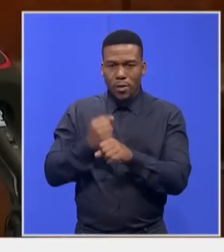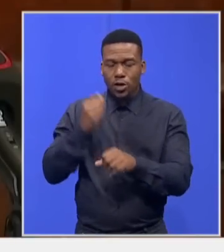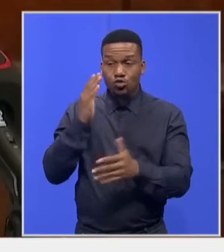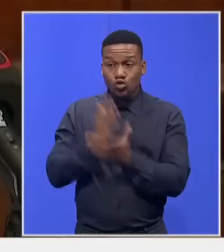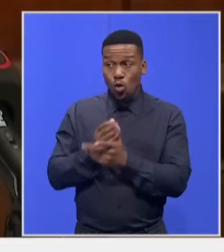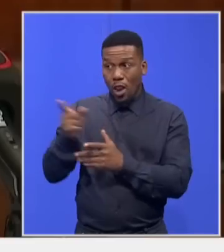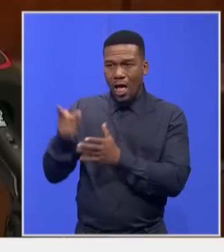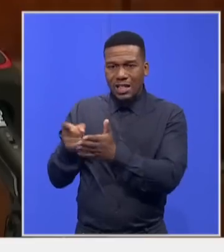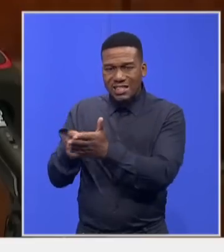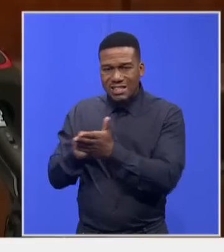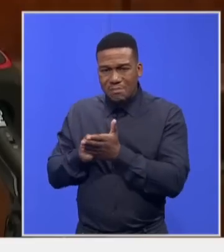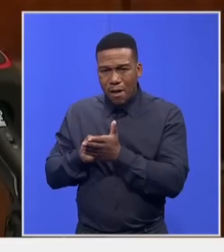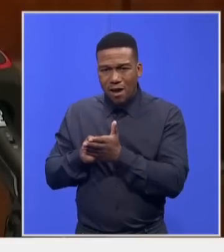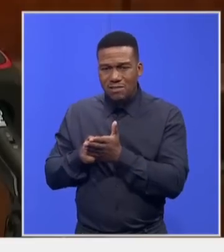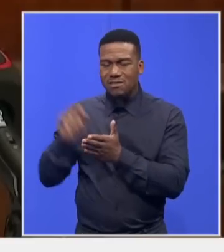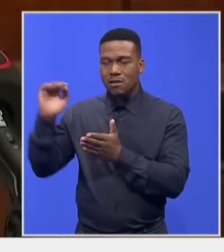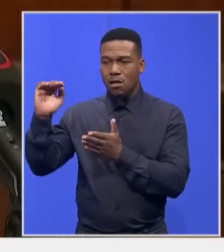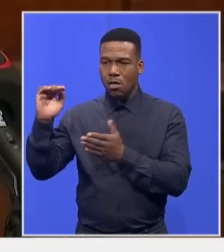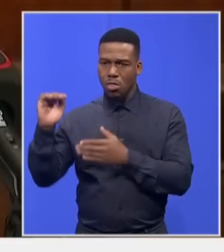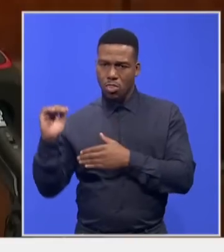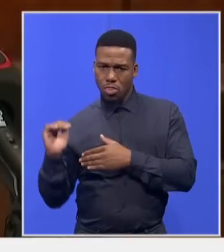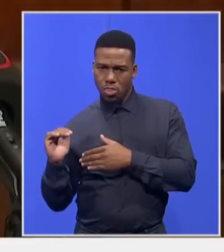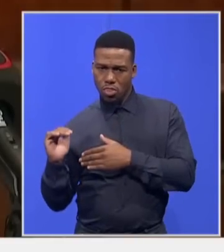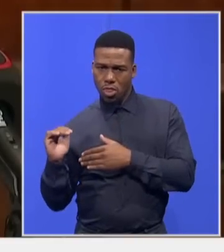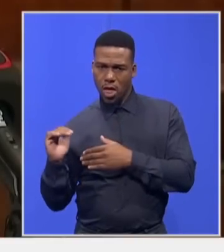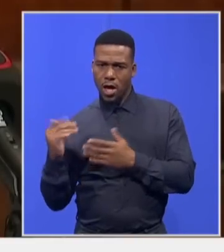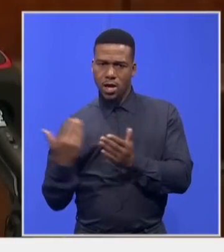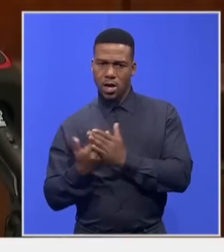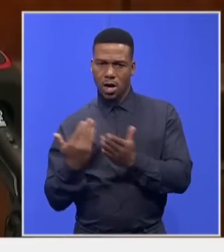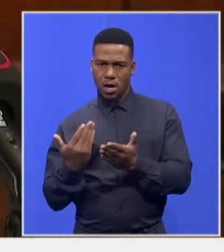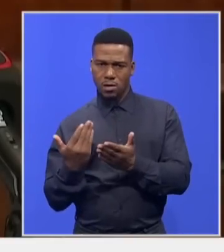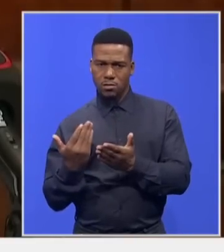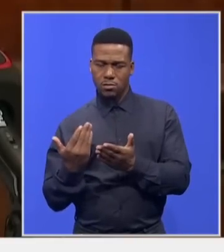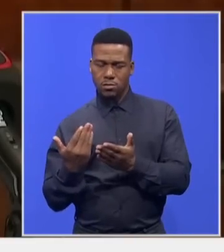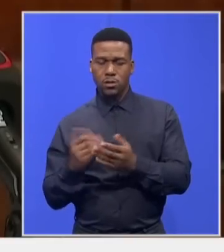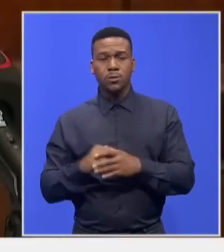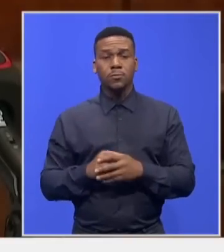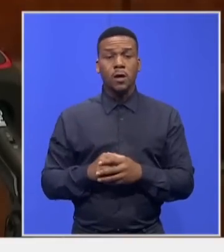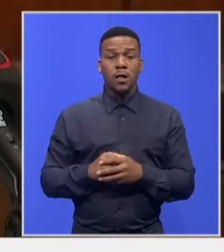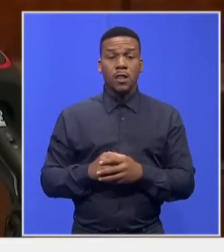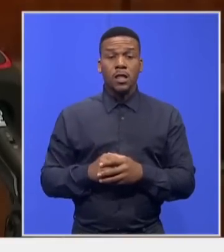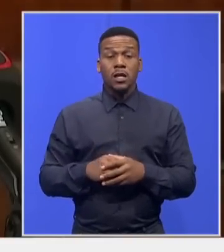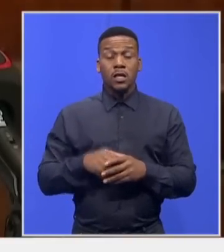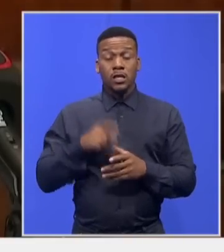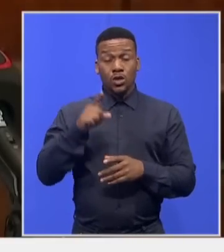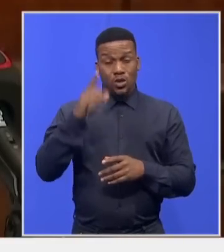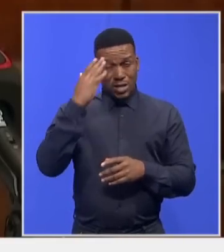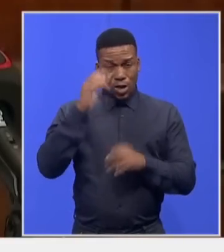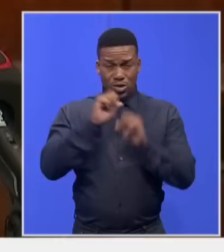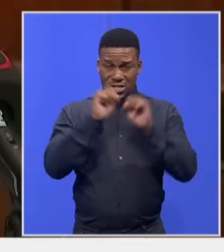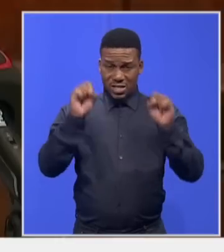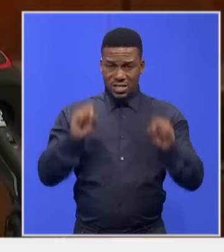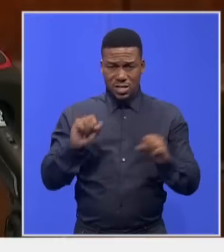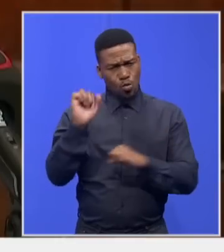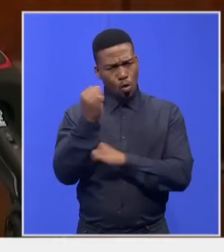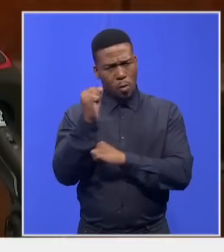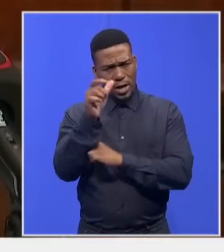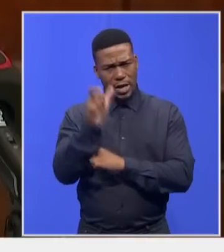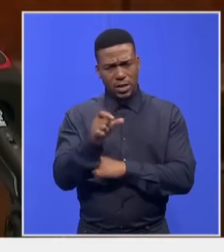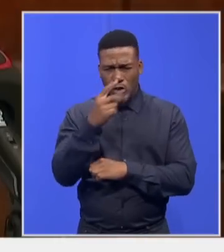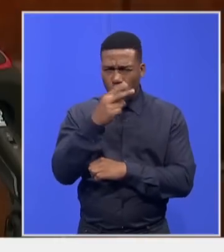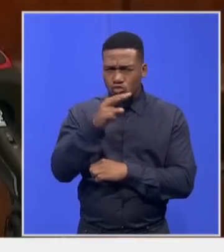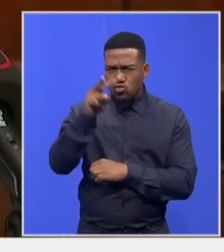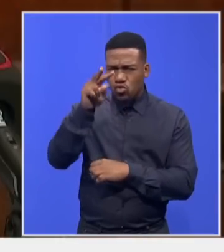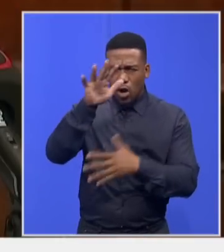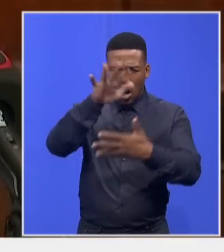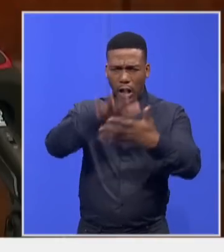system operator, essentially someone who looks after the interest of the grid, to address the